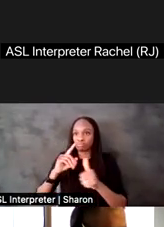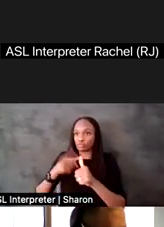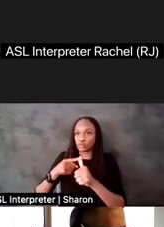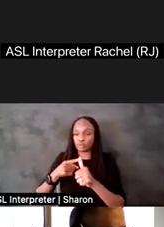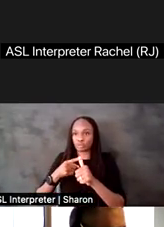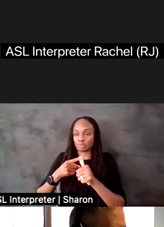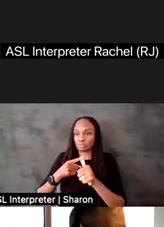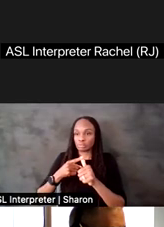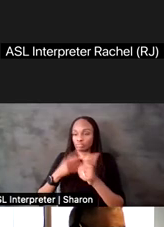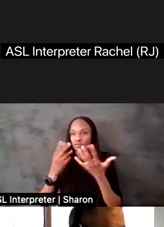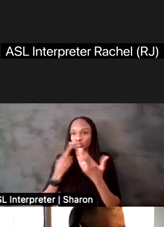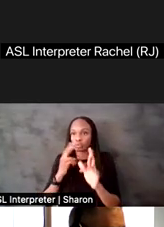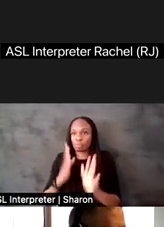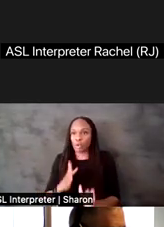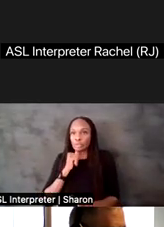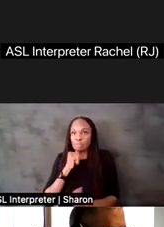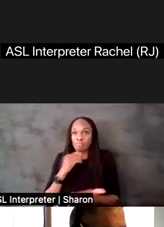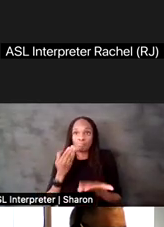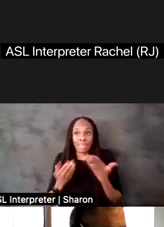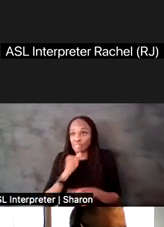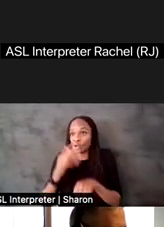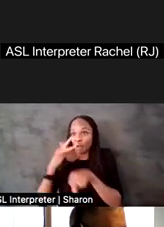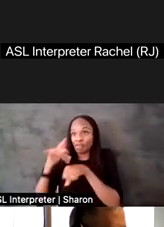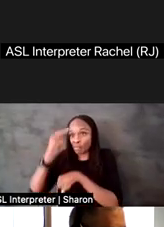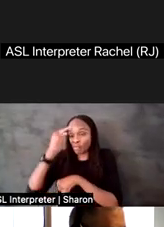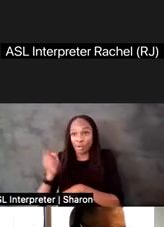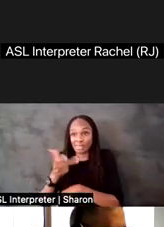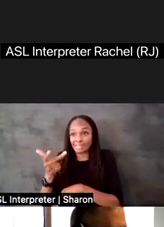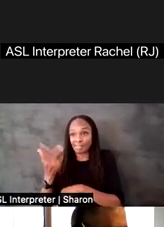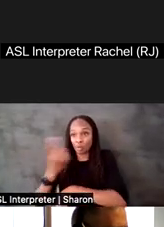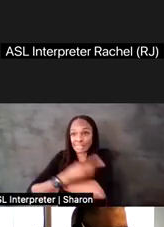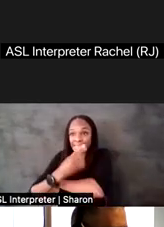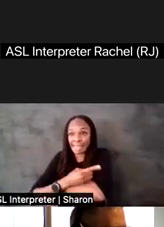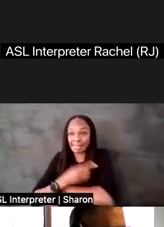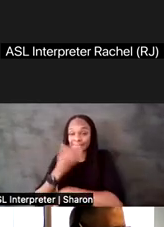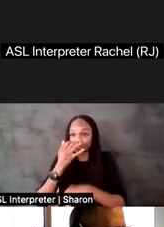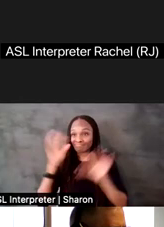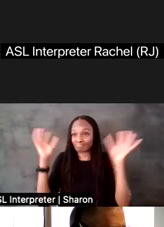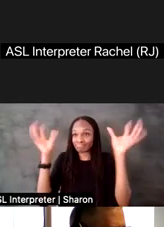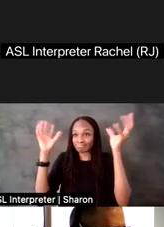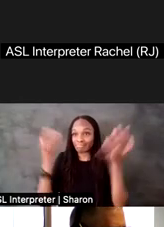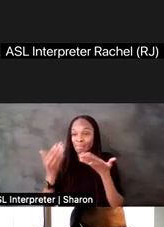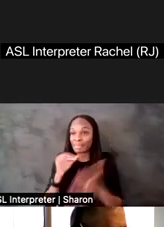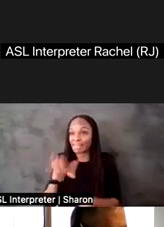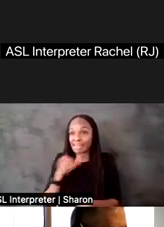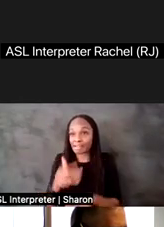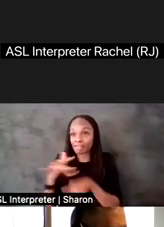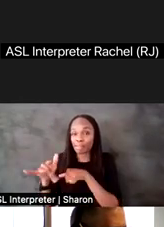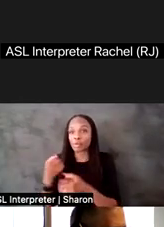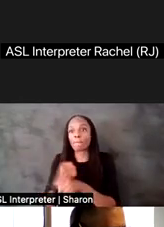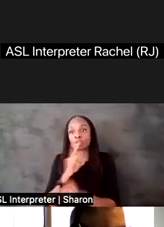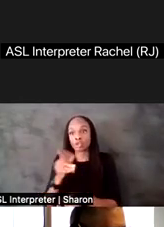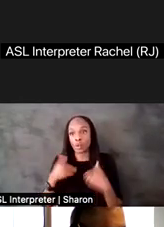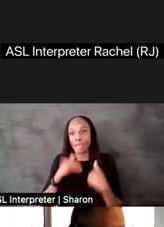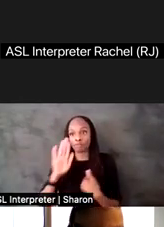available for several days. So making sure you have the supplies, which we'll get into next. I know Ray has